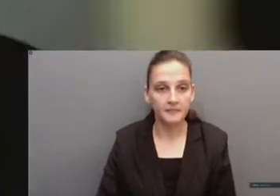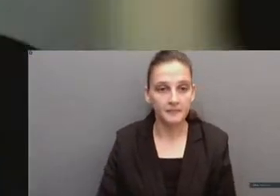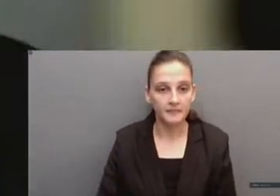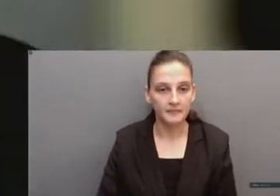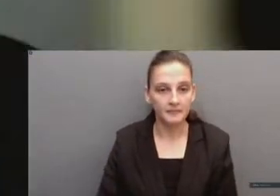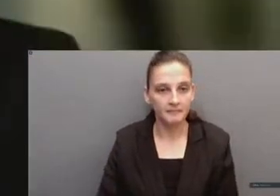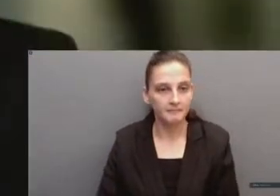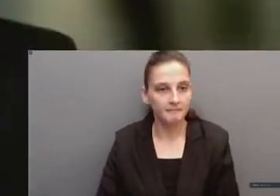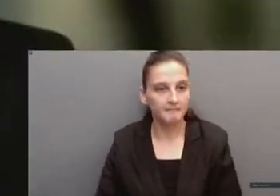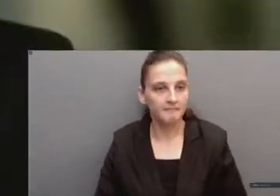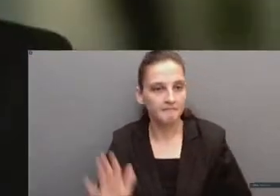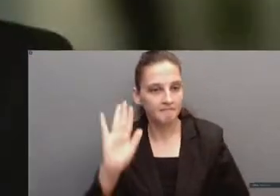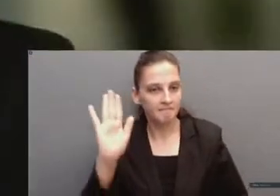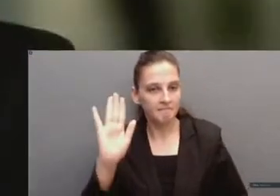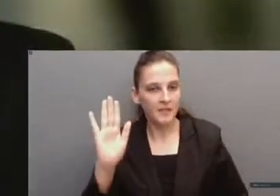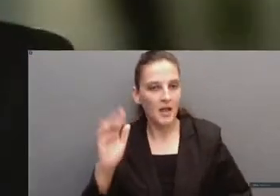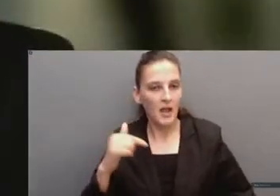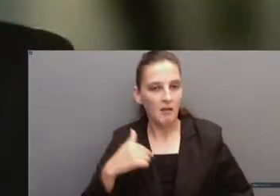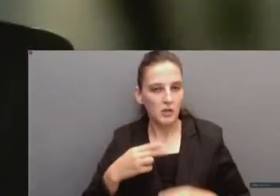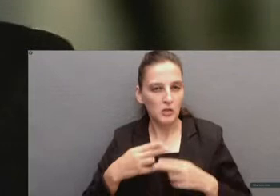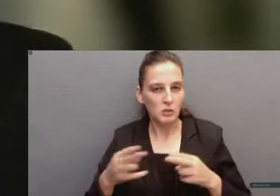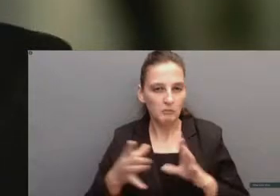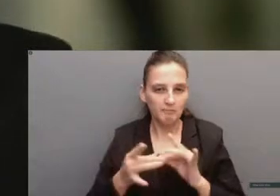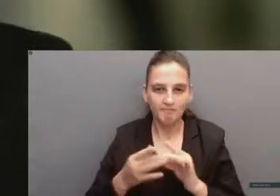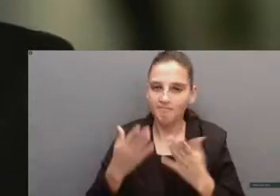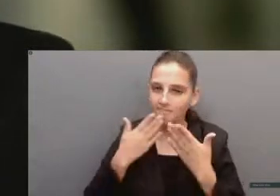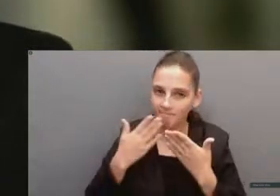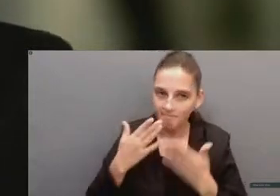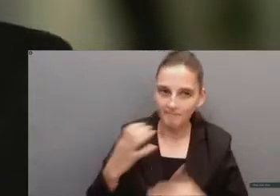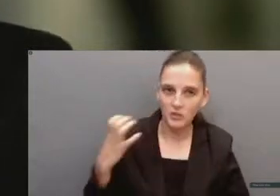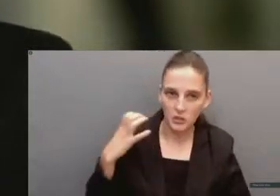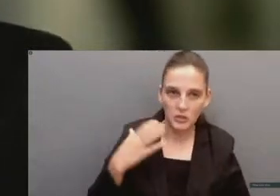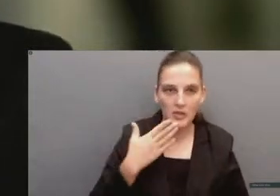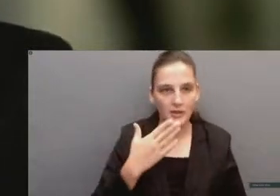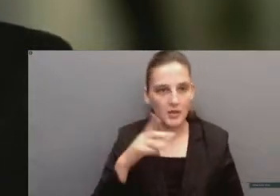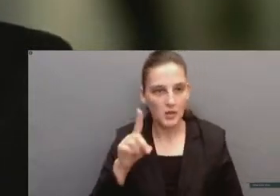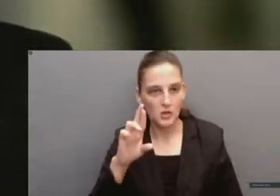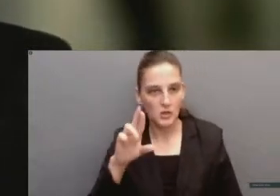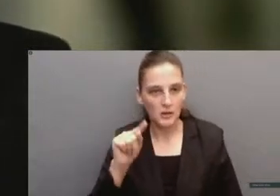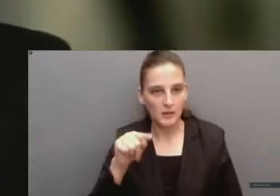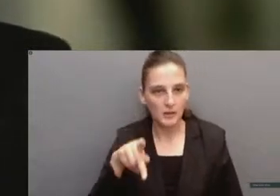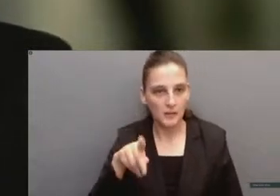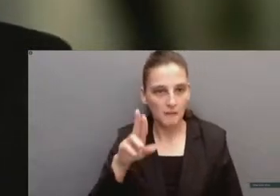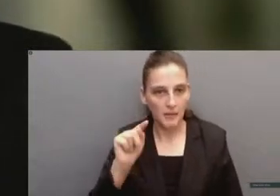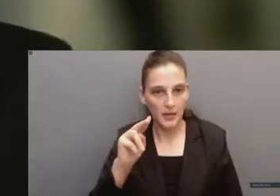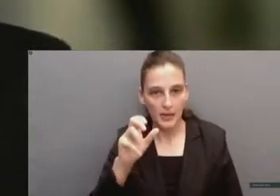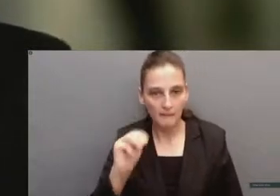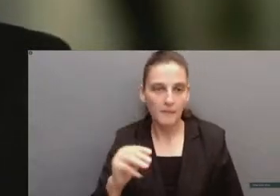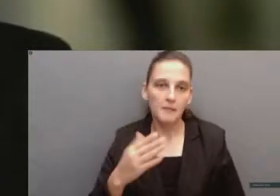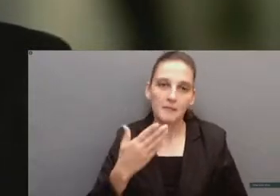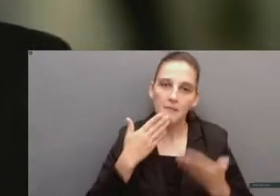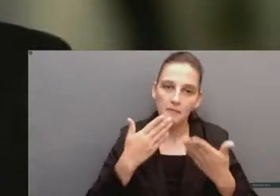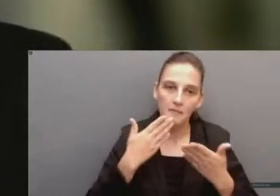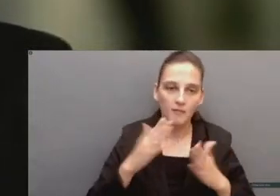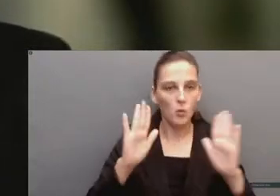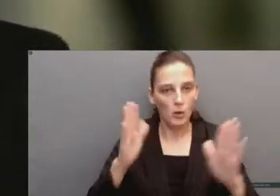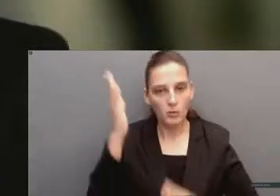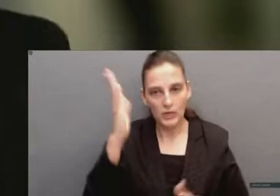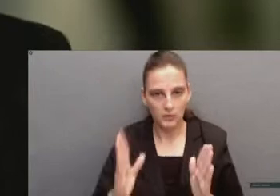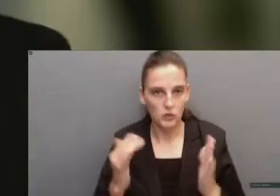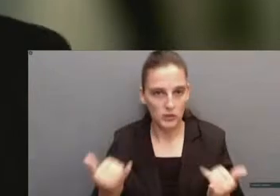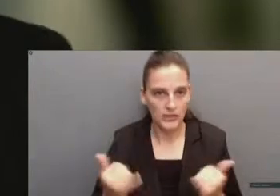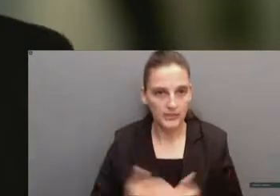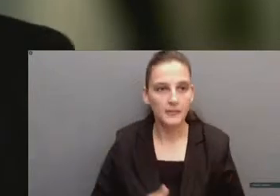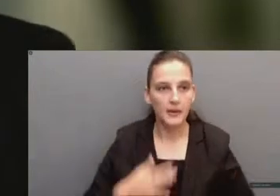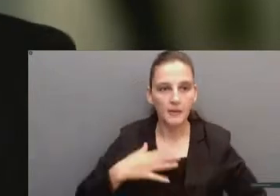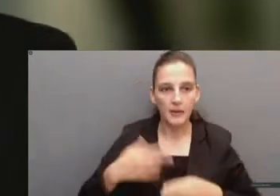Hi, I just have a brief comment. So thank you, Madam Chair. Thank you, Dr. Putnam, and certainly thank you to the wonderful presenters today. My name is